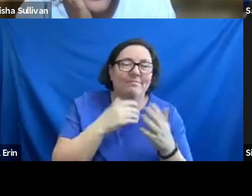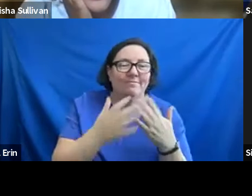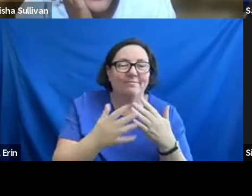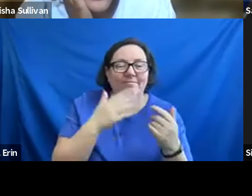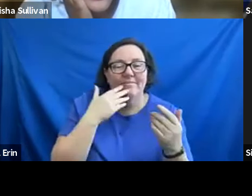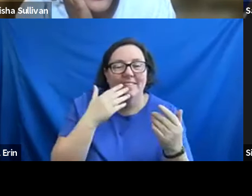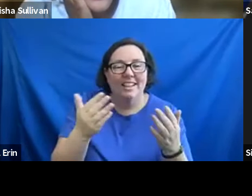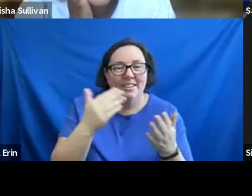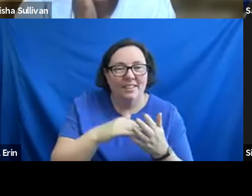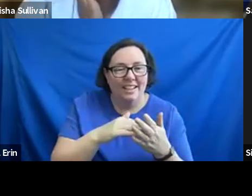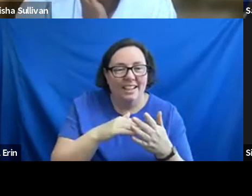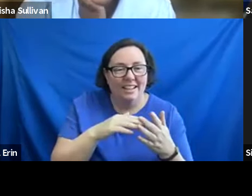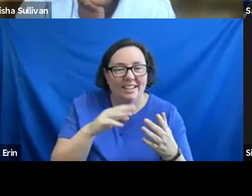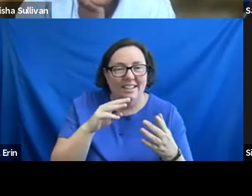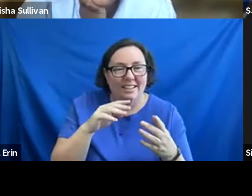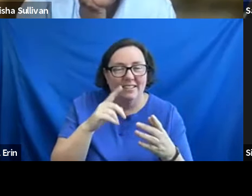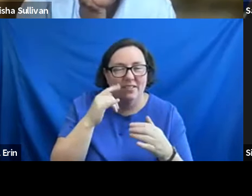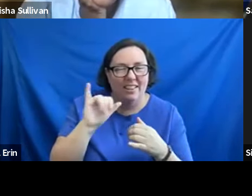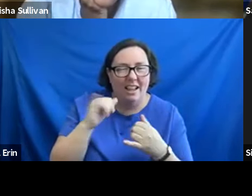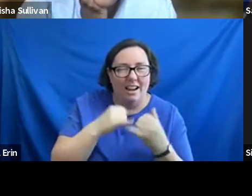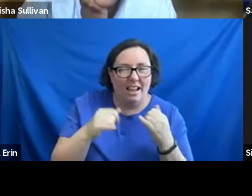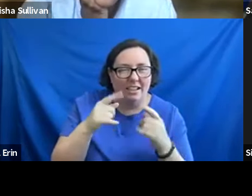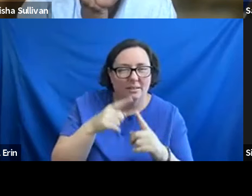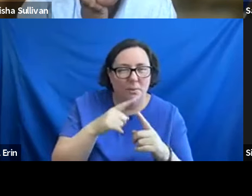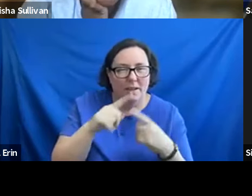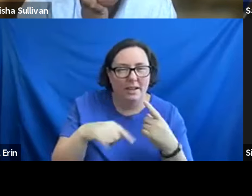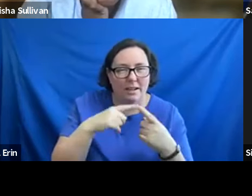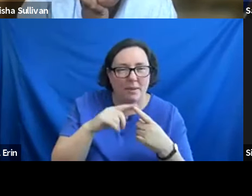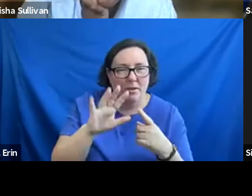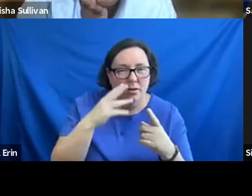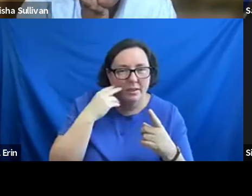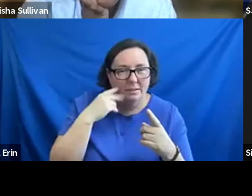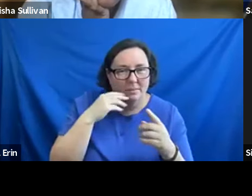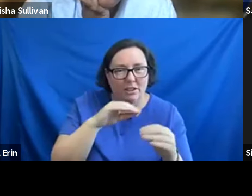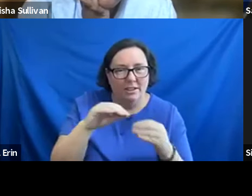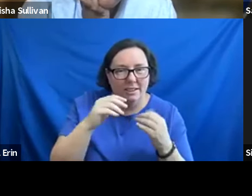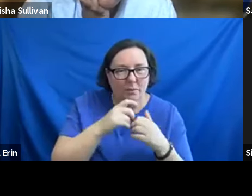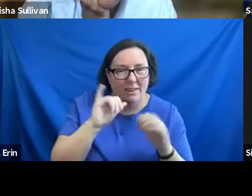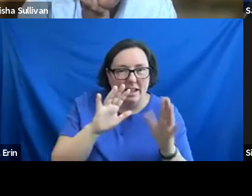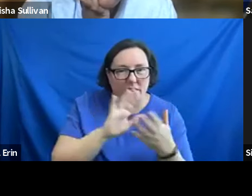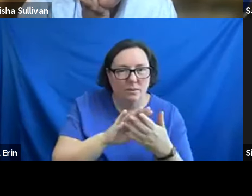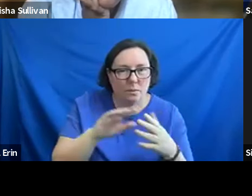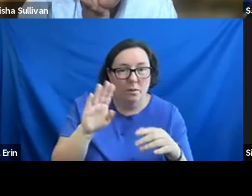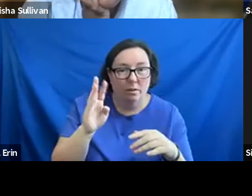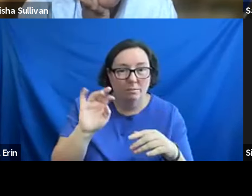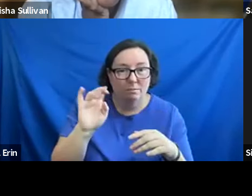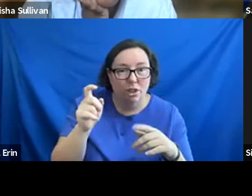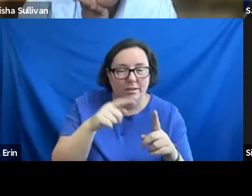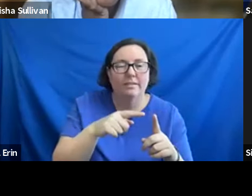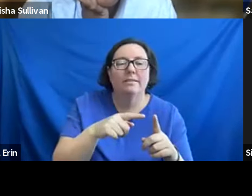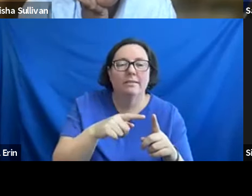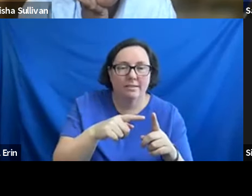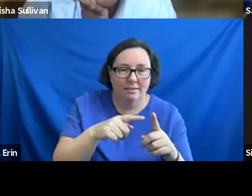Thank you again for just that last point. When you started speaking to your experience teaching with that school in the Bronx. So